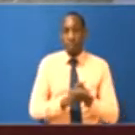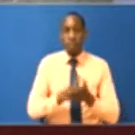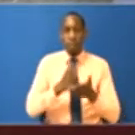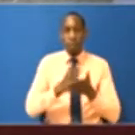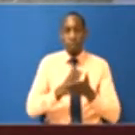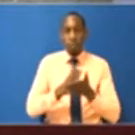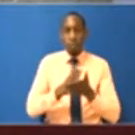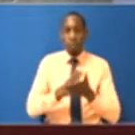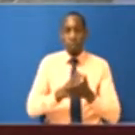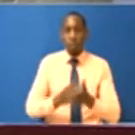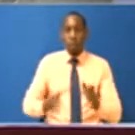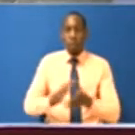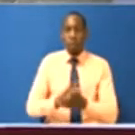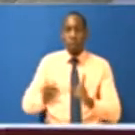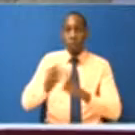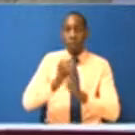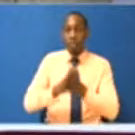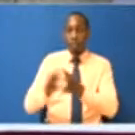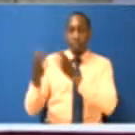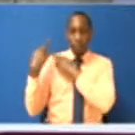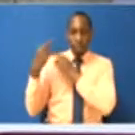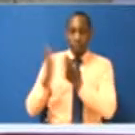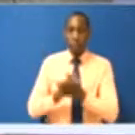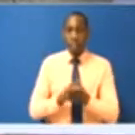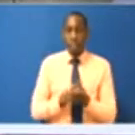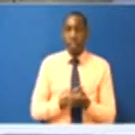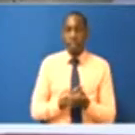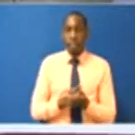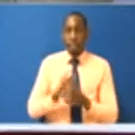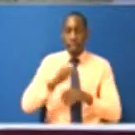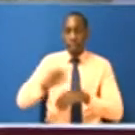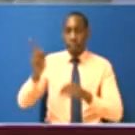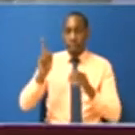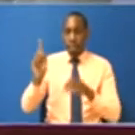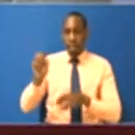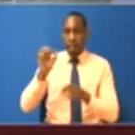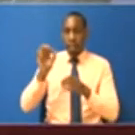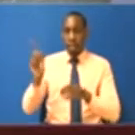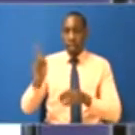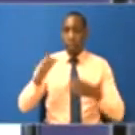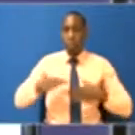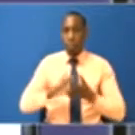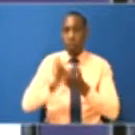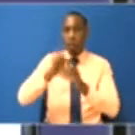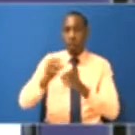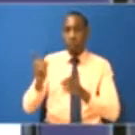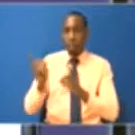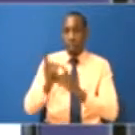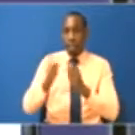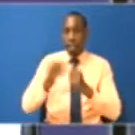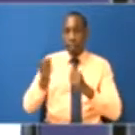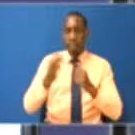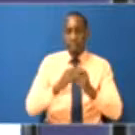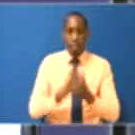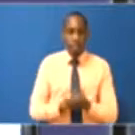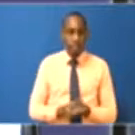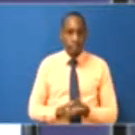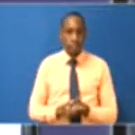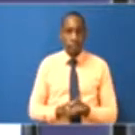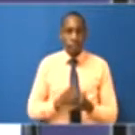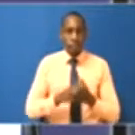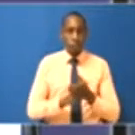the accountability box should nairobians give them the mandate on the 9th of august well yes they should veer away from what has landed their